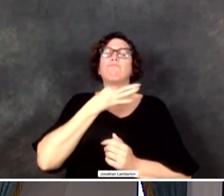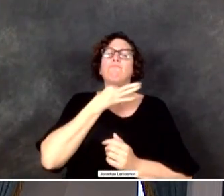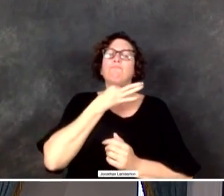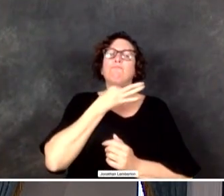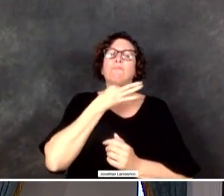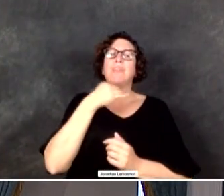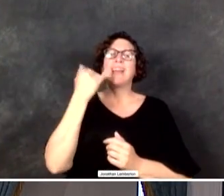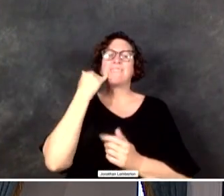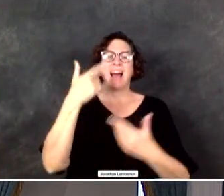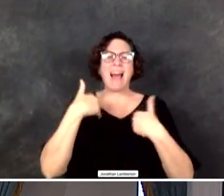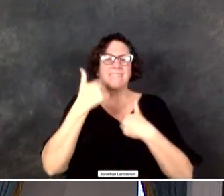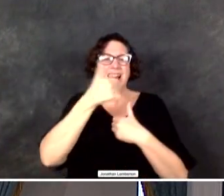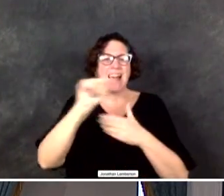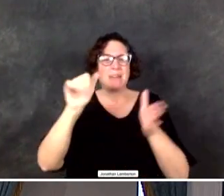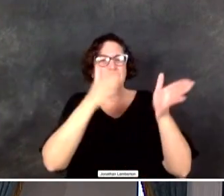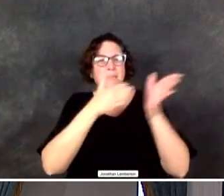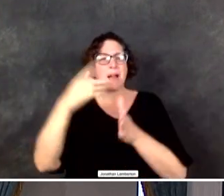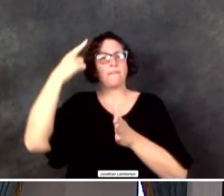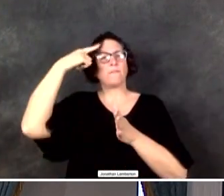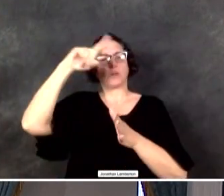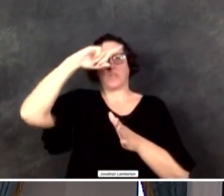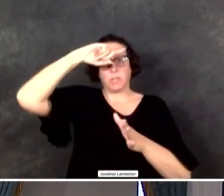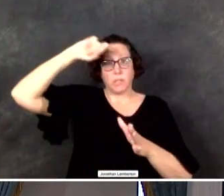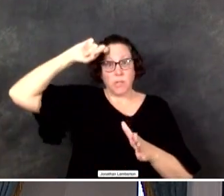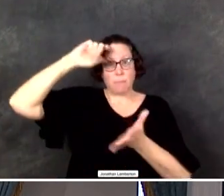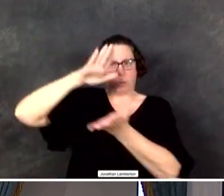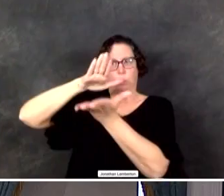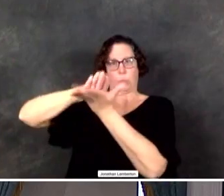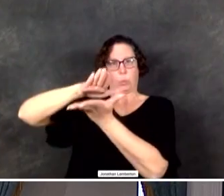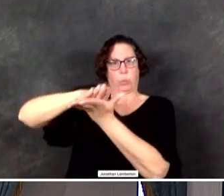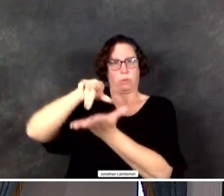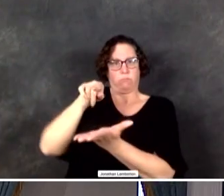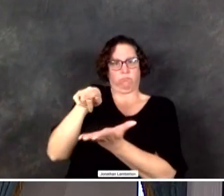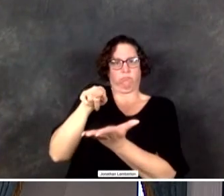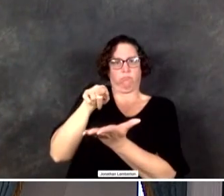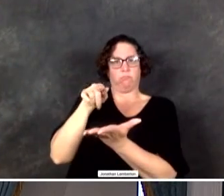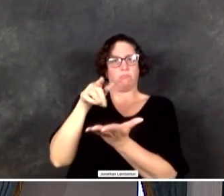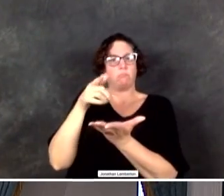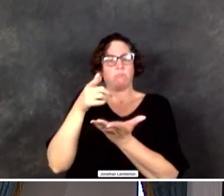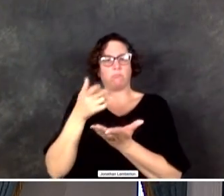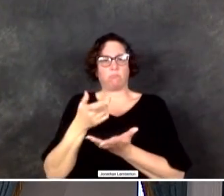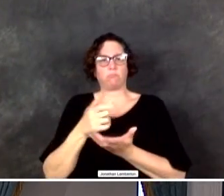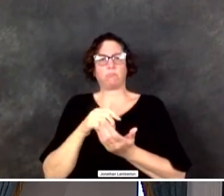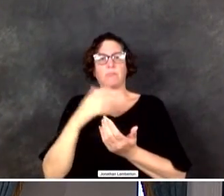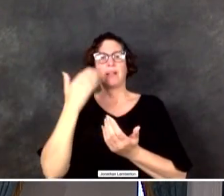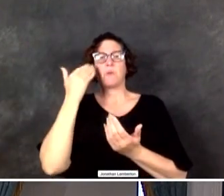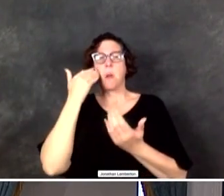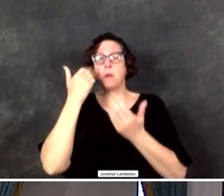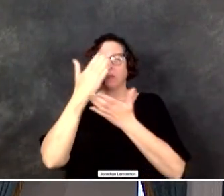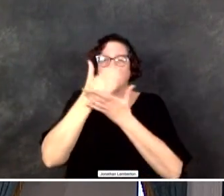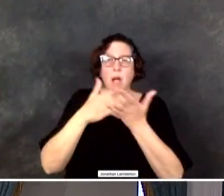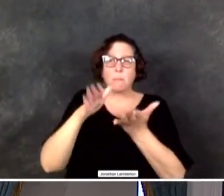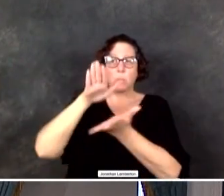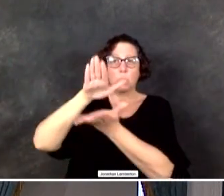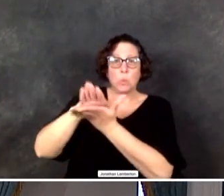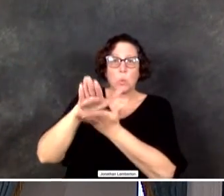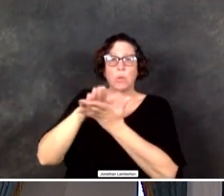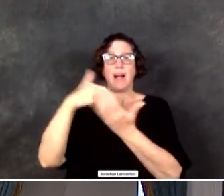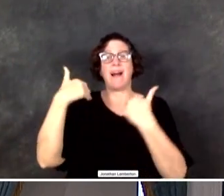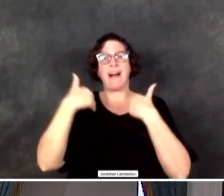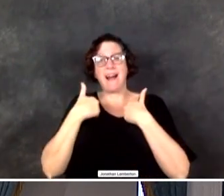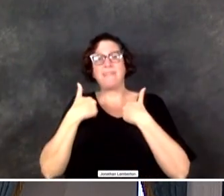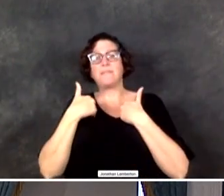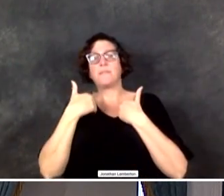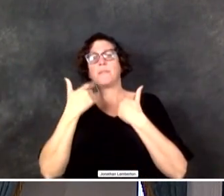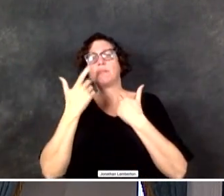you know, particularly District 75 students, they have school for 12 months out of the year. Will there be any plan to open some of these